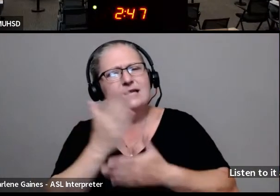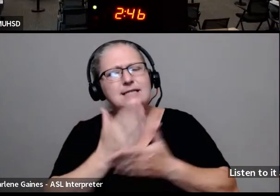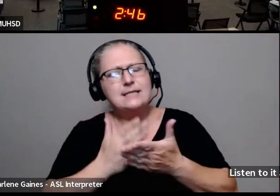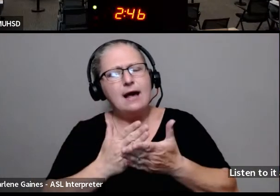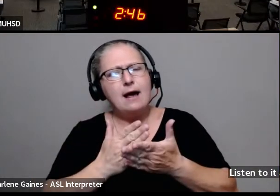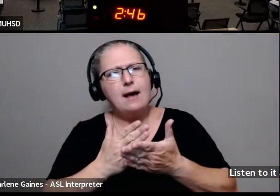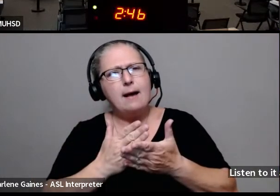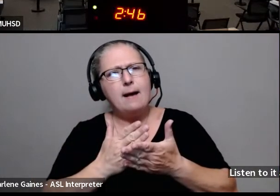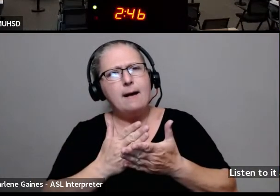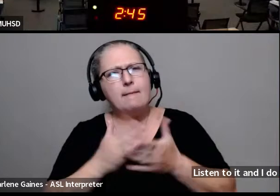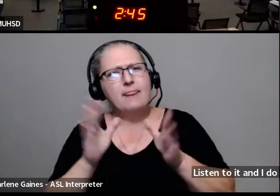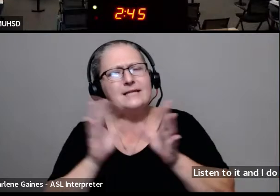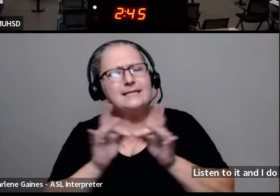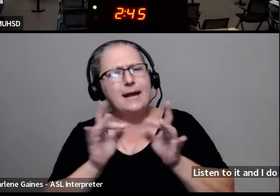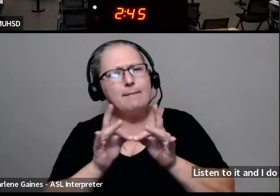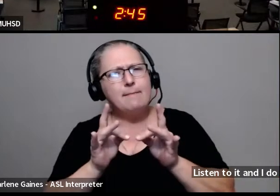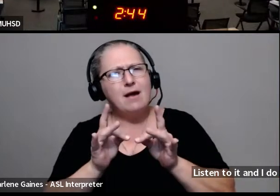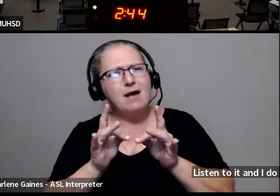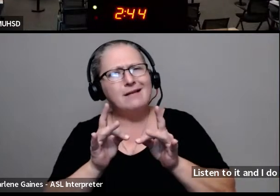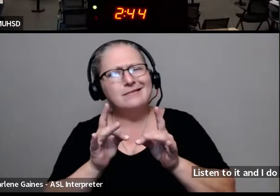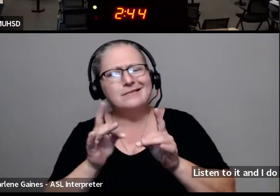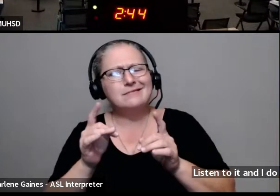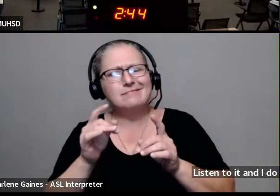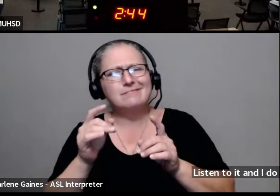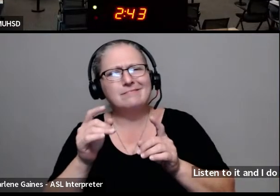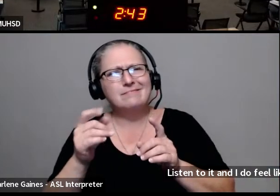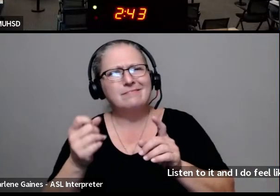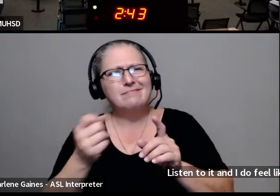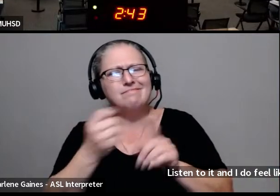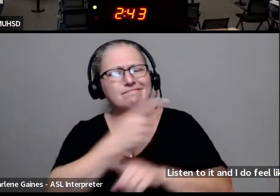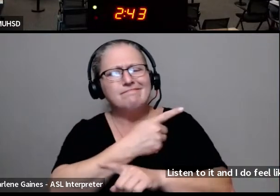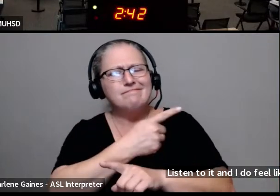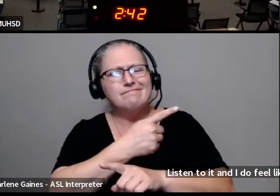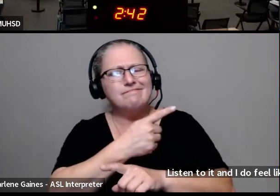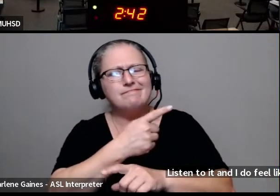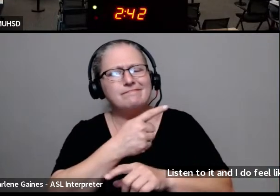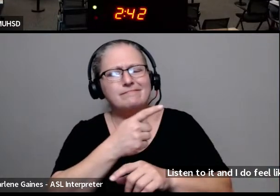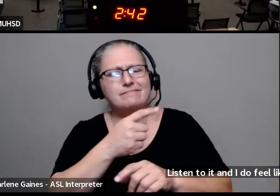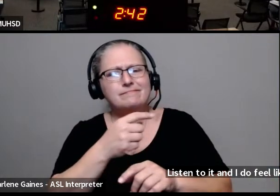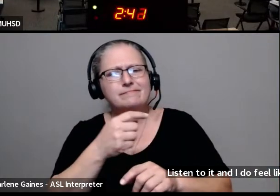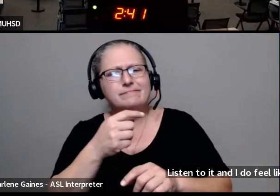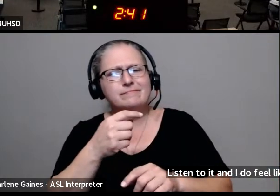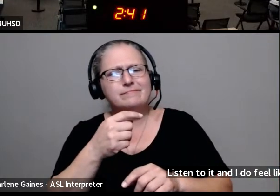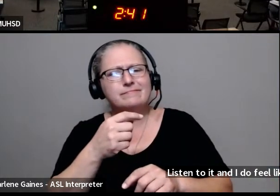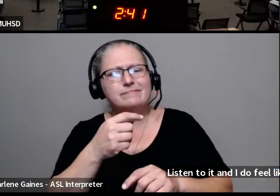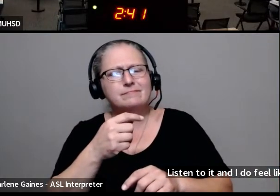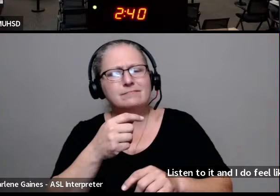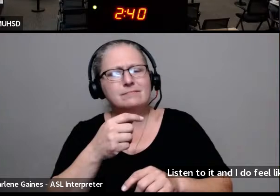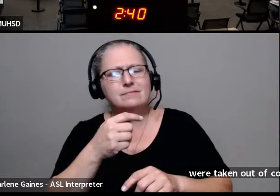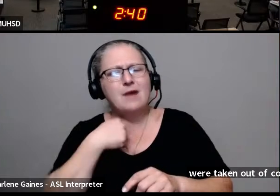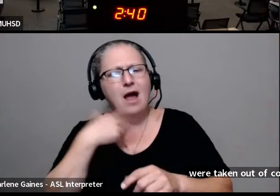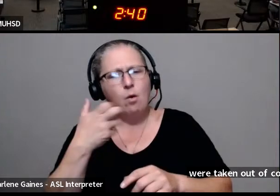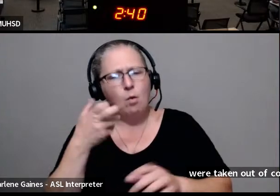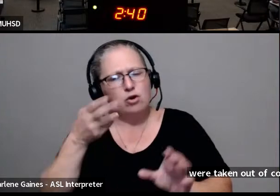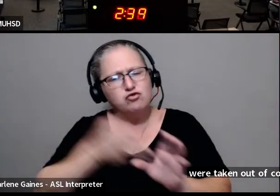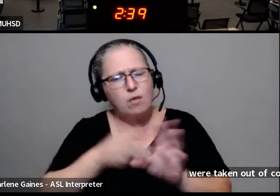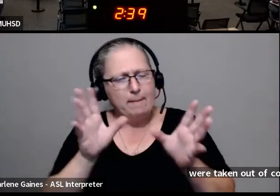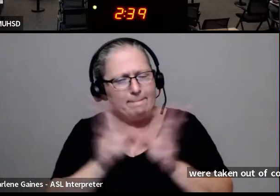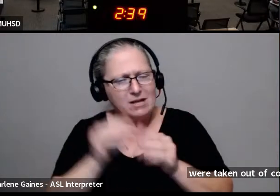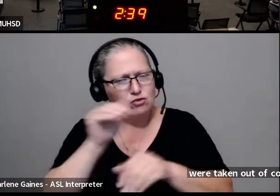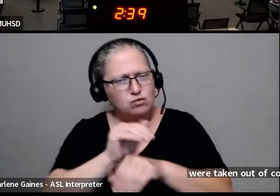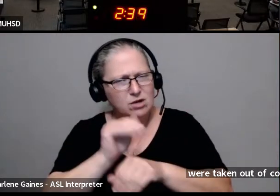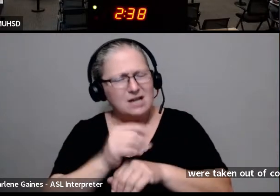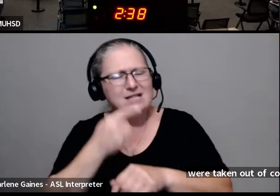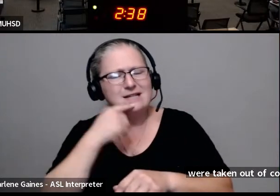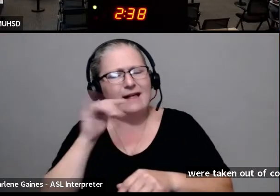the statements were taken out of context. So I wanted to join this meeting tonight to say